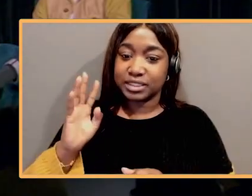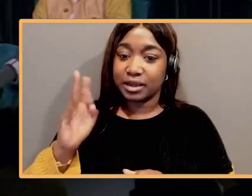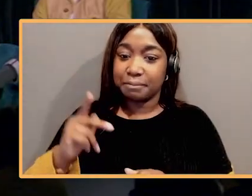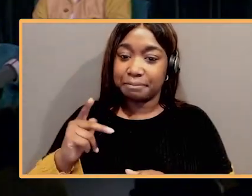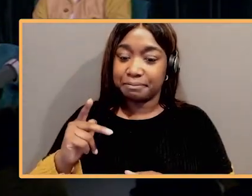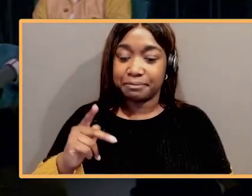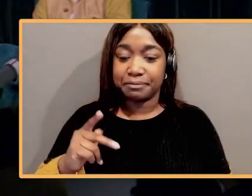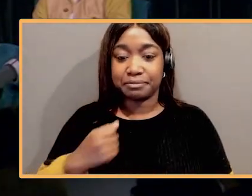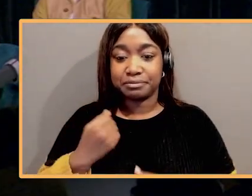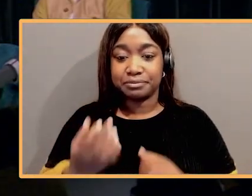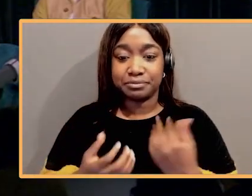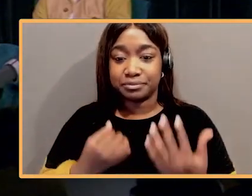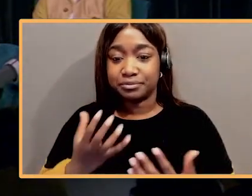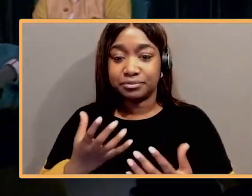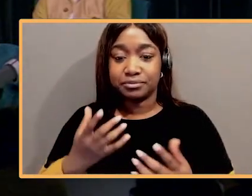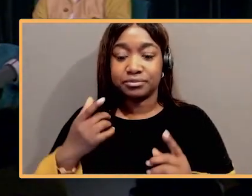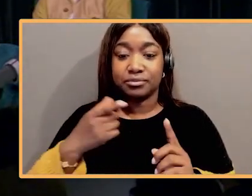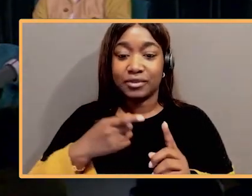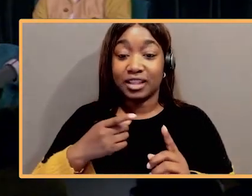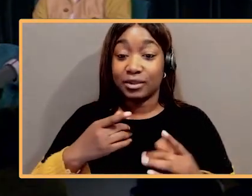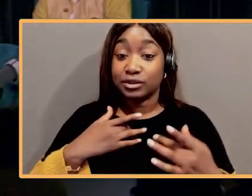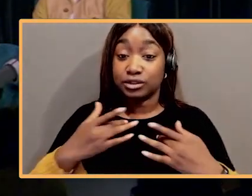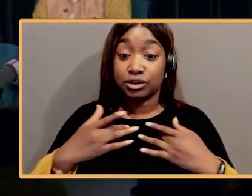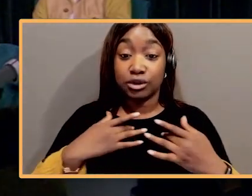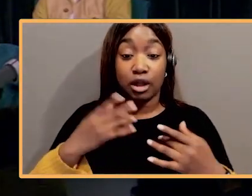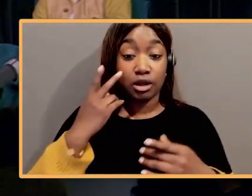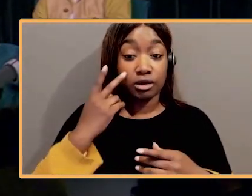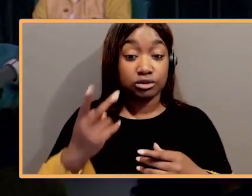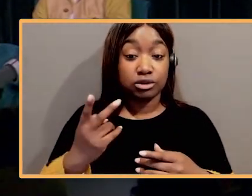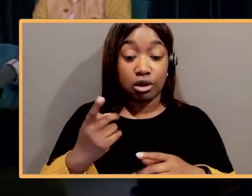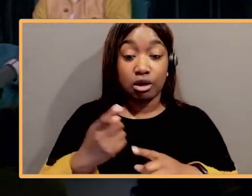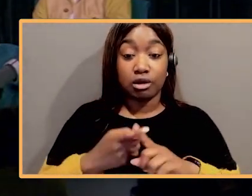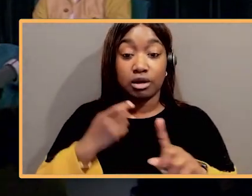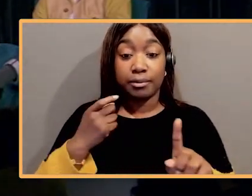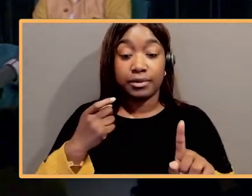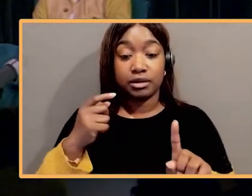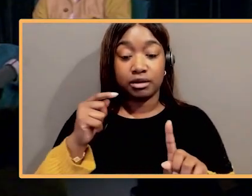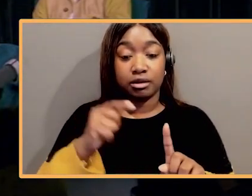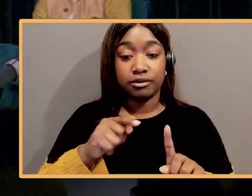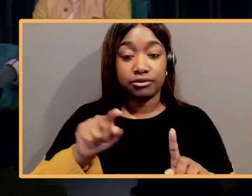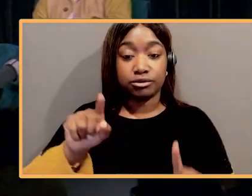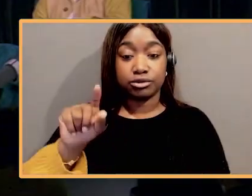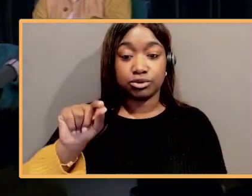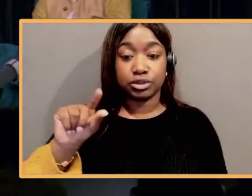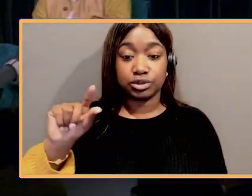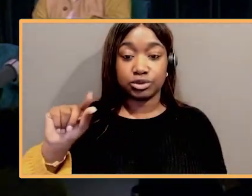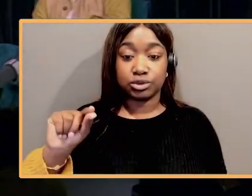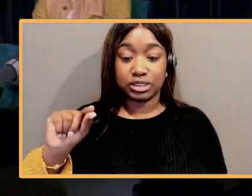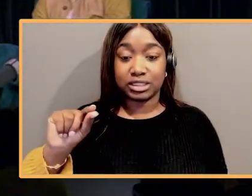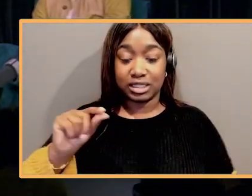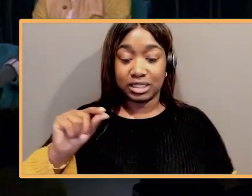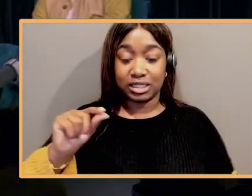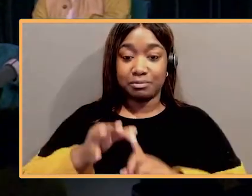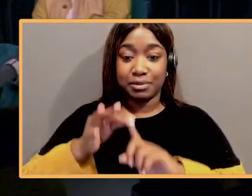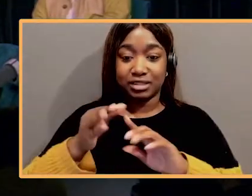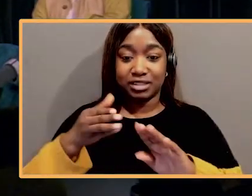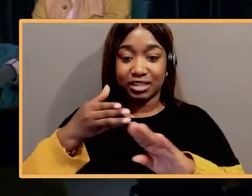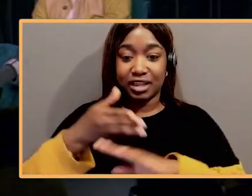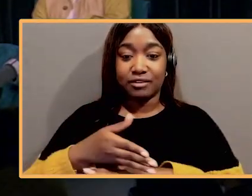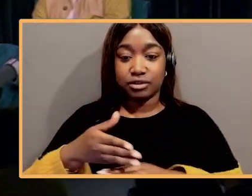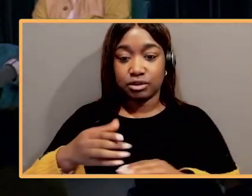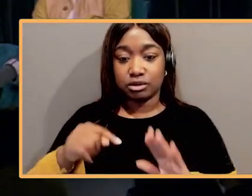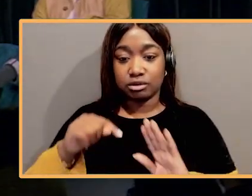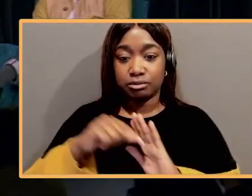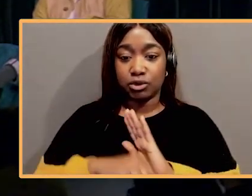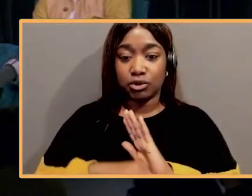think that was the concern I saw coming out of the 2020, especially after the murder of